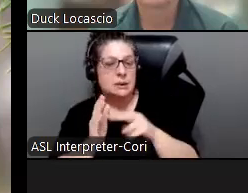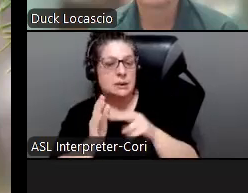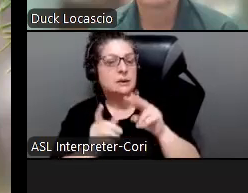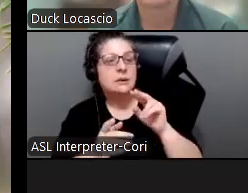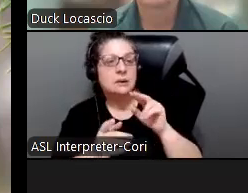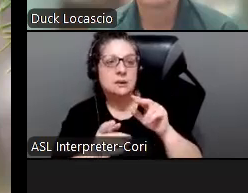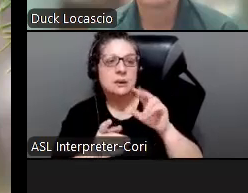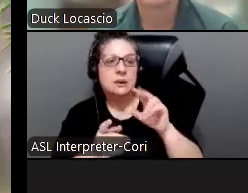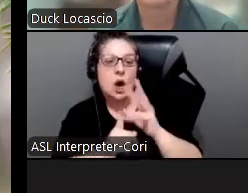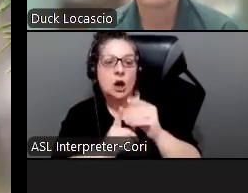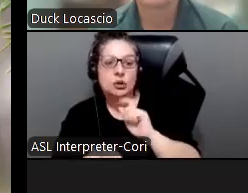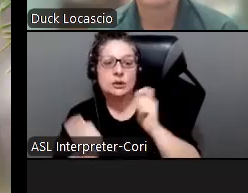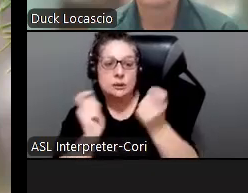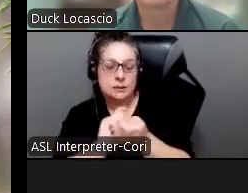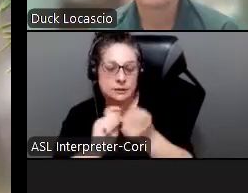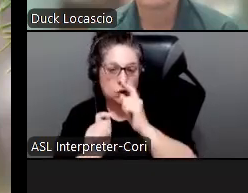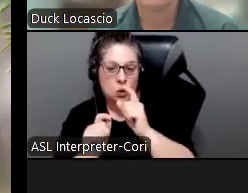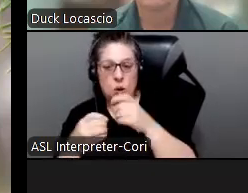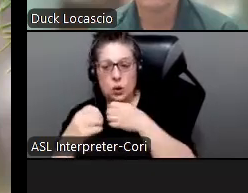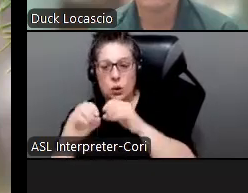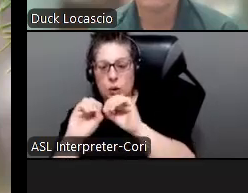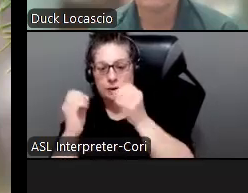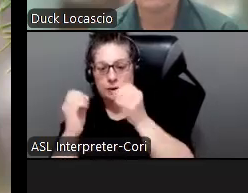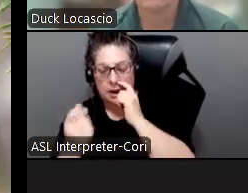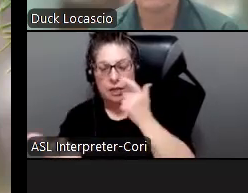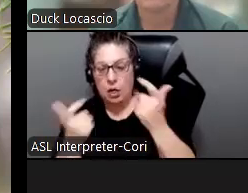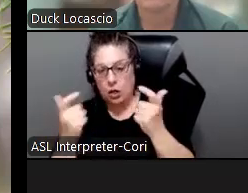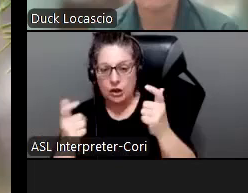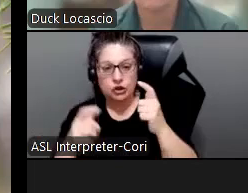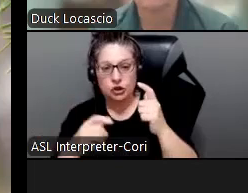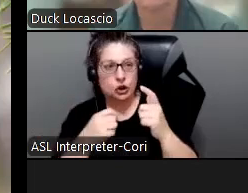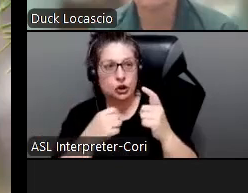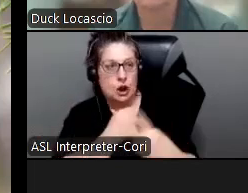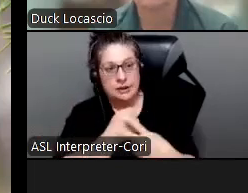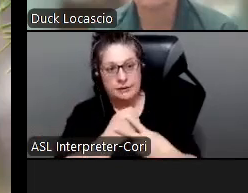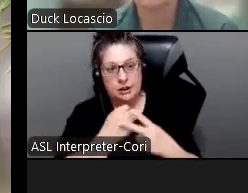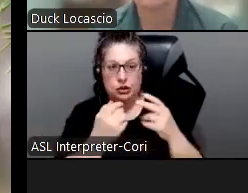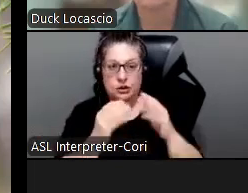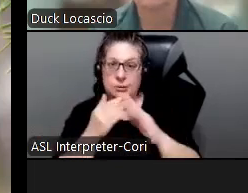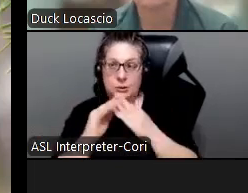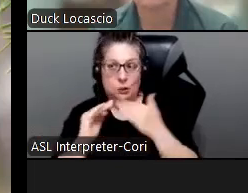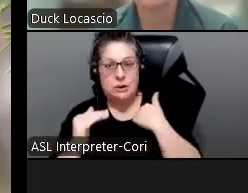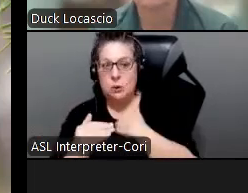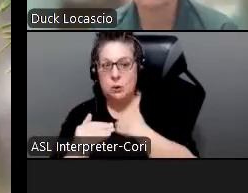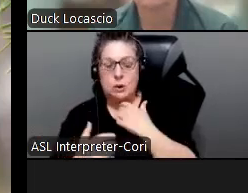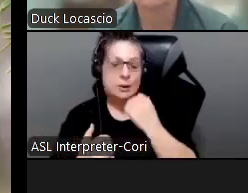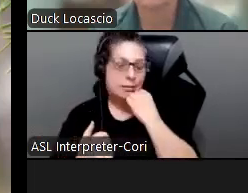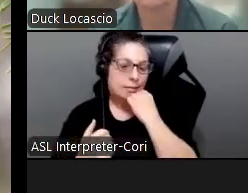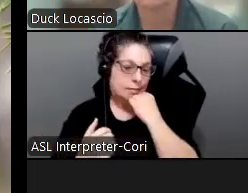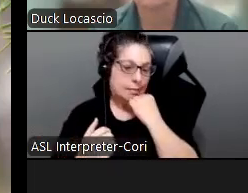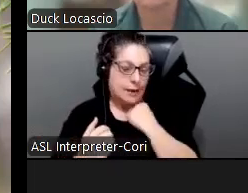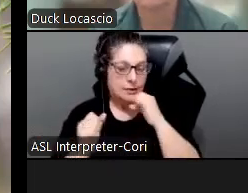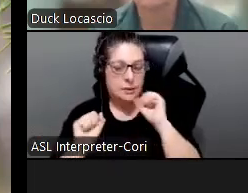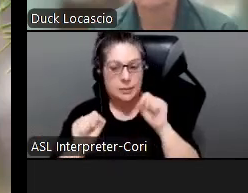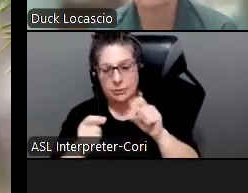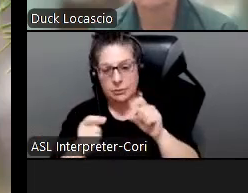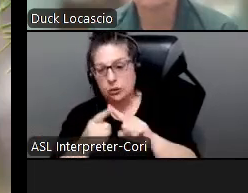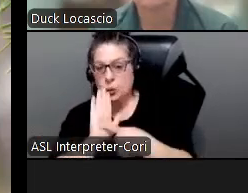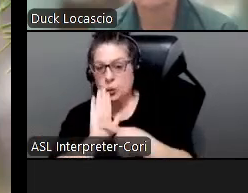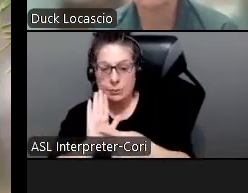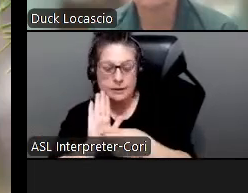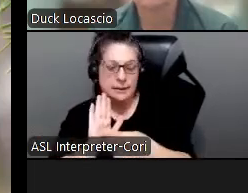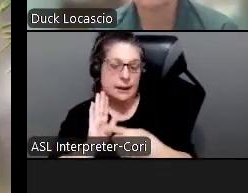transformation for our organization and the larger conservation community. Here we would love to be able to represent